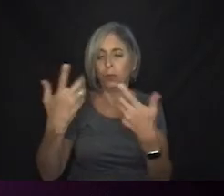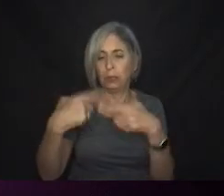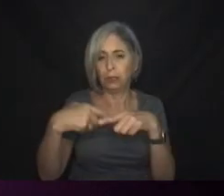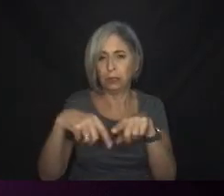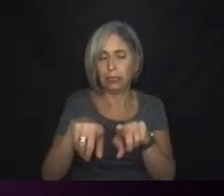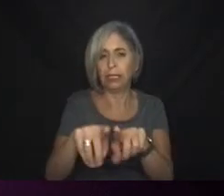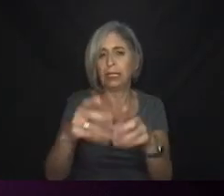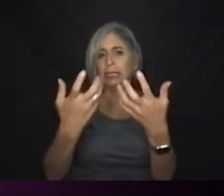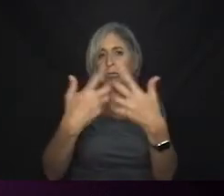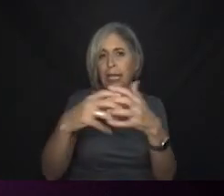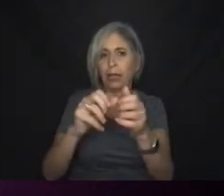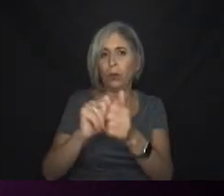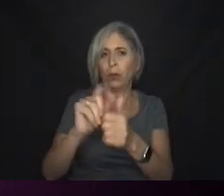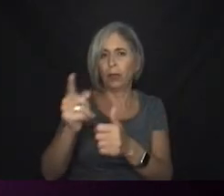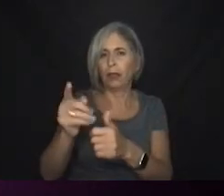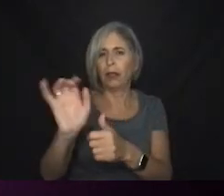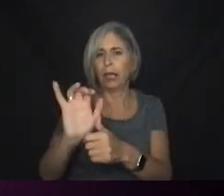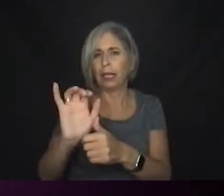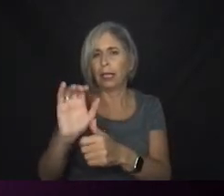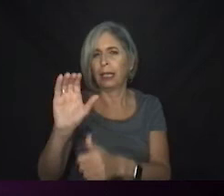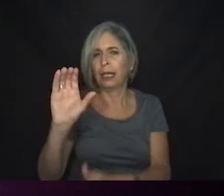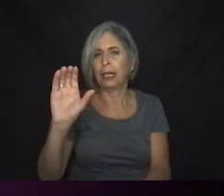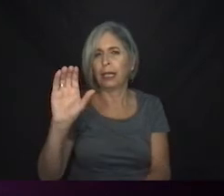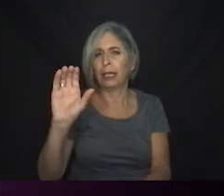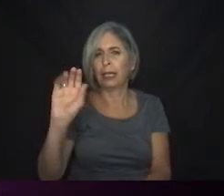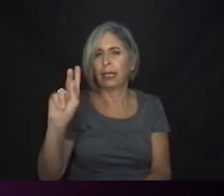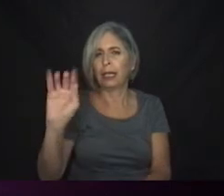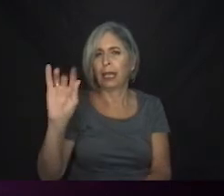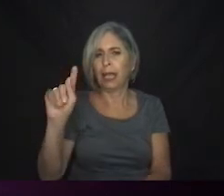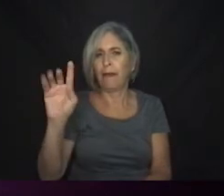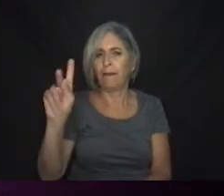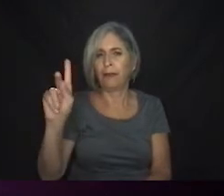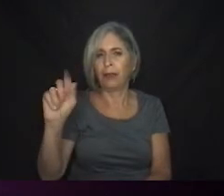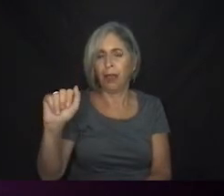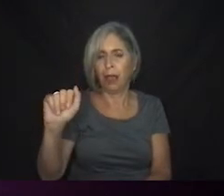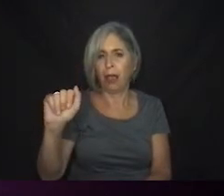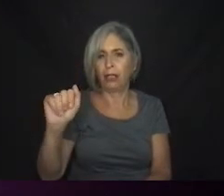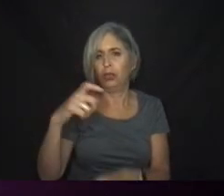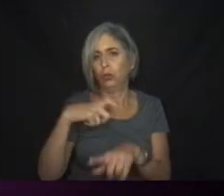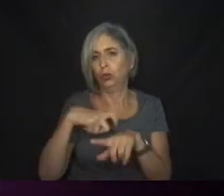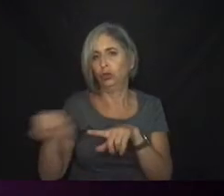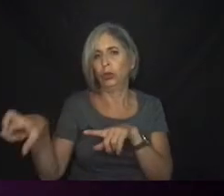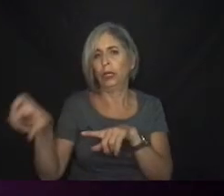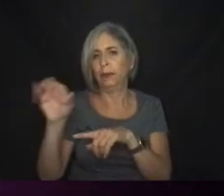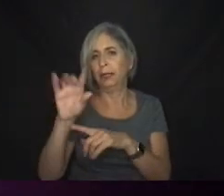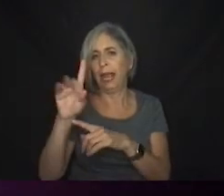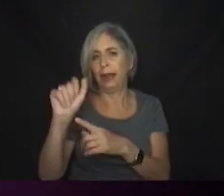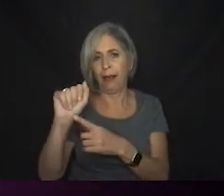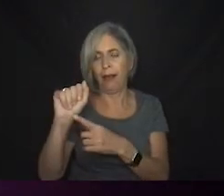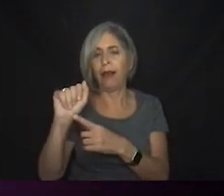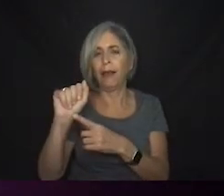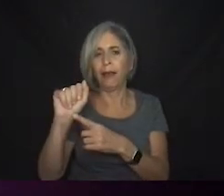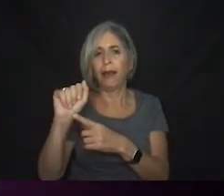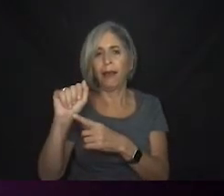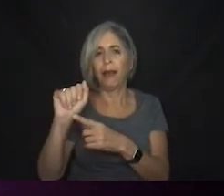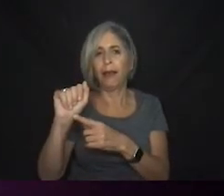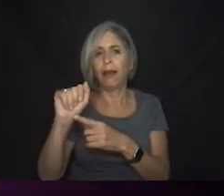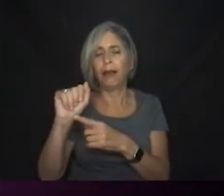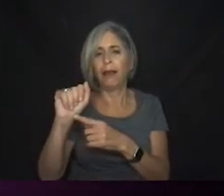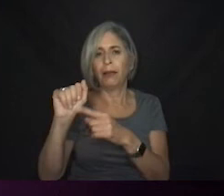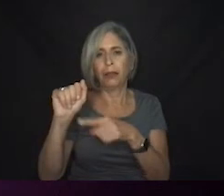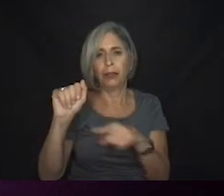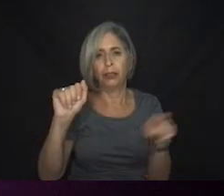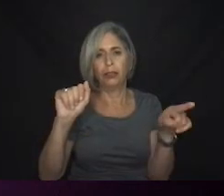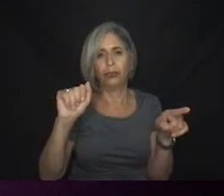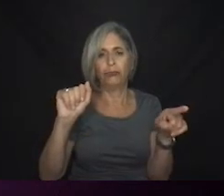You'd probably want to use something like Kafka to stream data, so it's written into Postgres, but then goes from Kafka